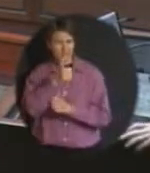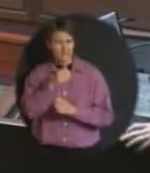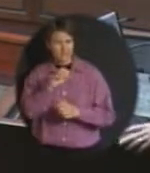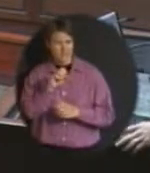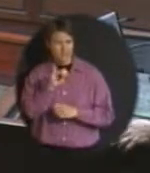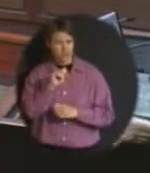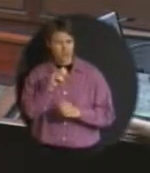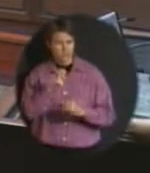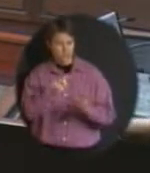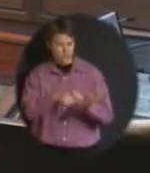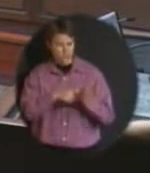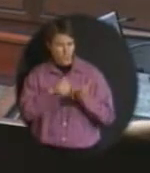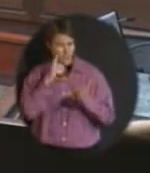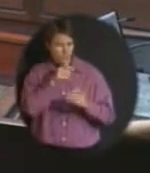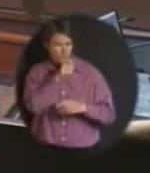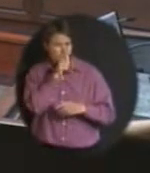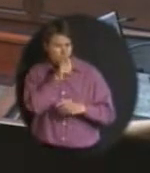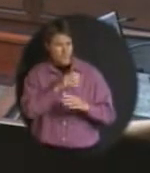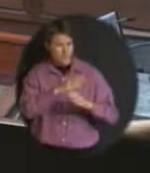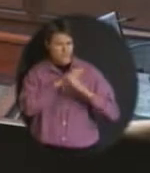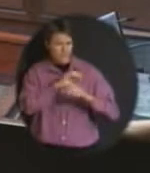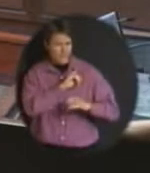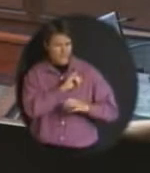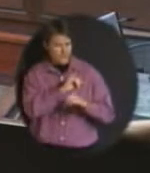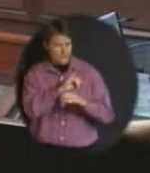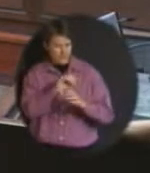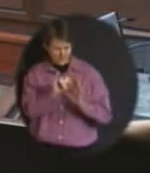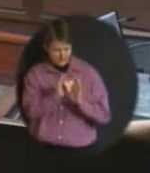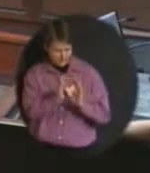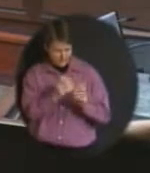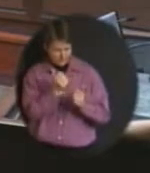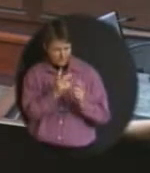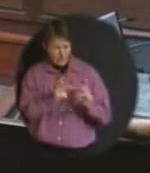privacy interests of individuals to be discussed, to protect the district's right to the